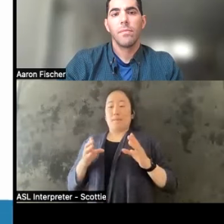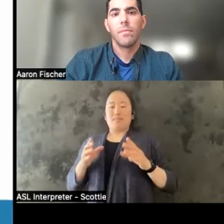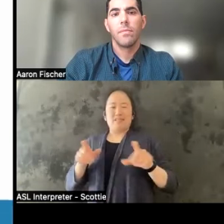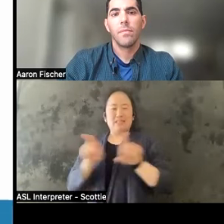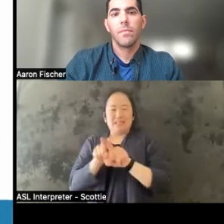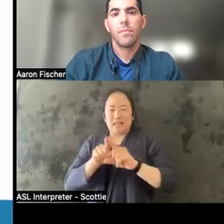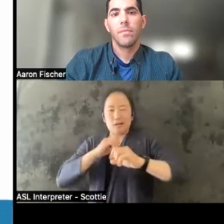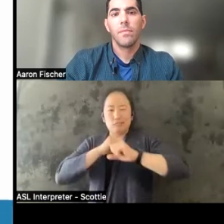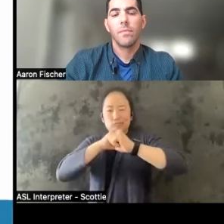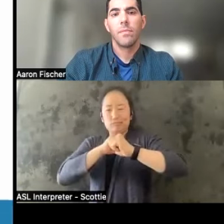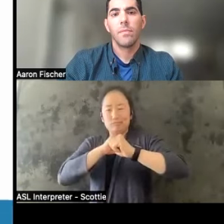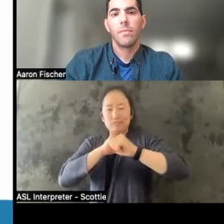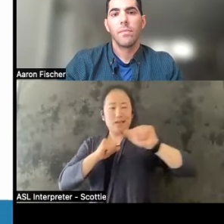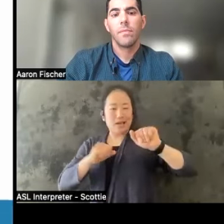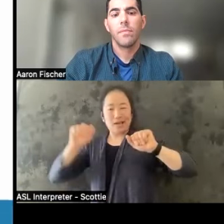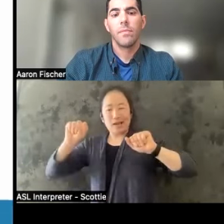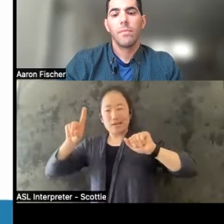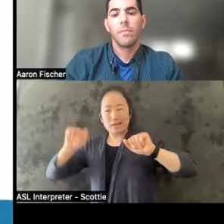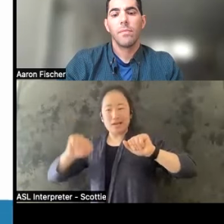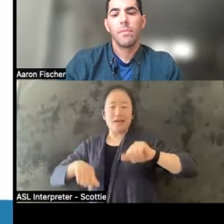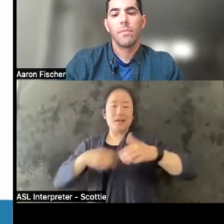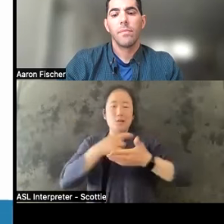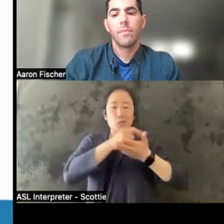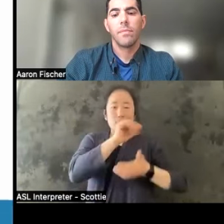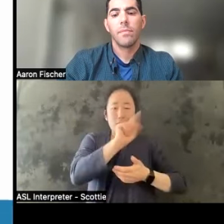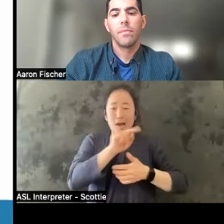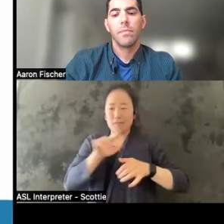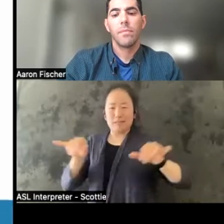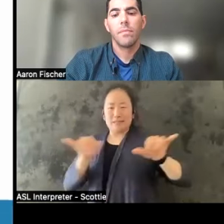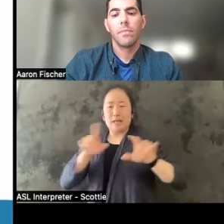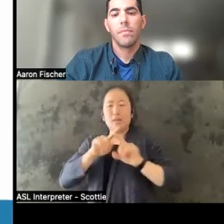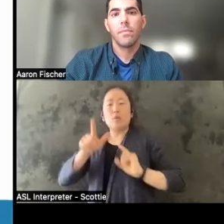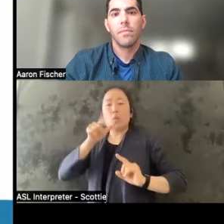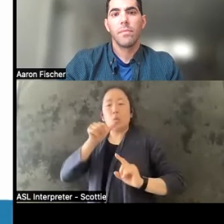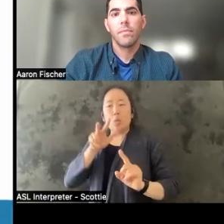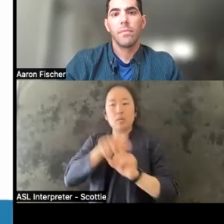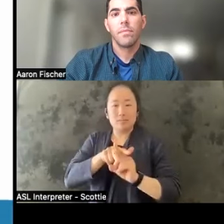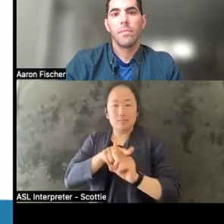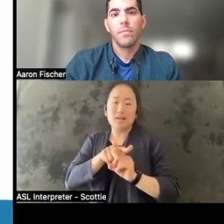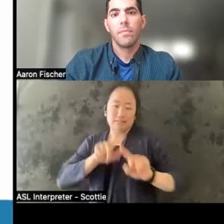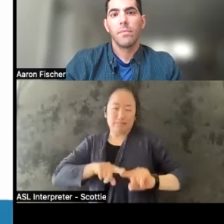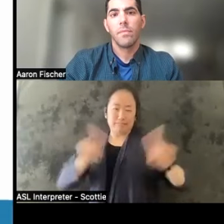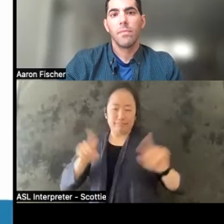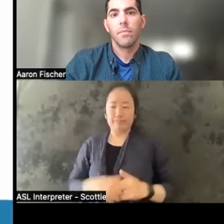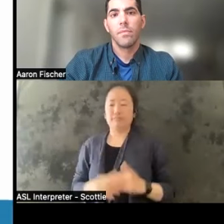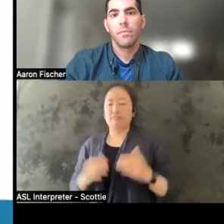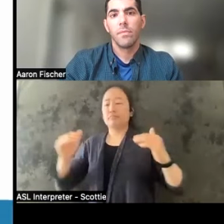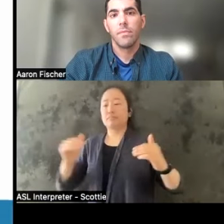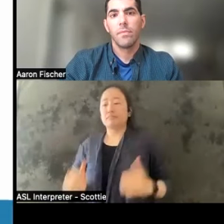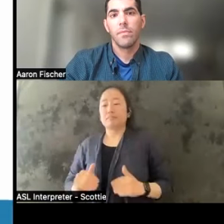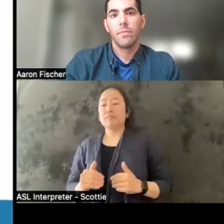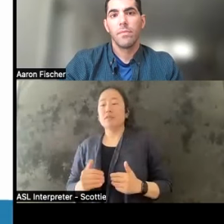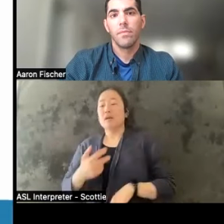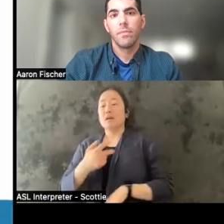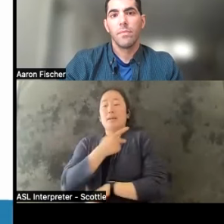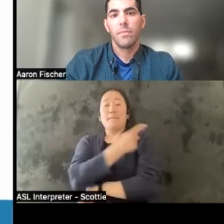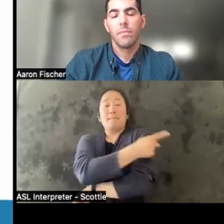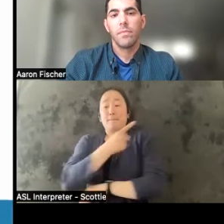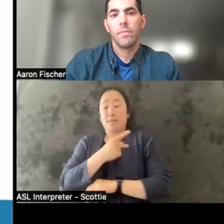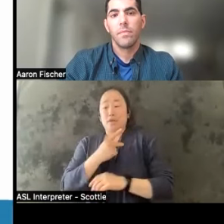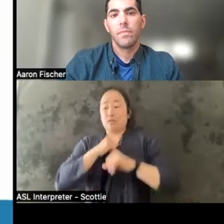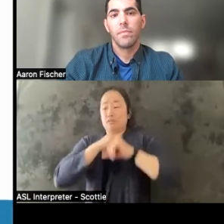entities that it applies to. The third thing on this slide is the Patient Protection and Affordable Care Act, the